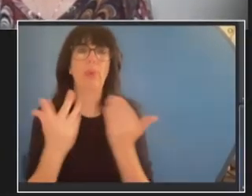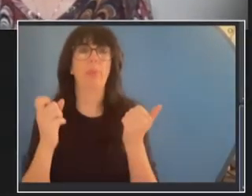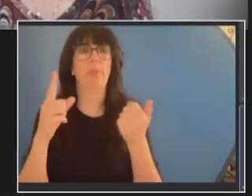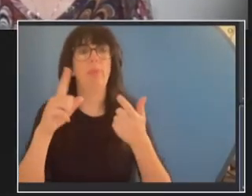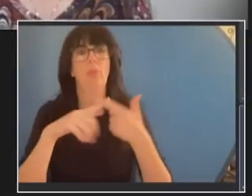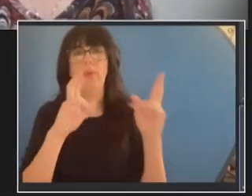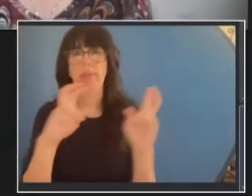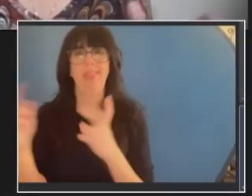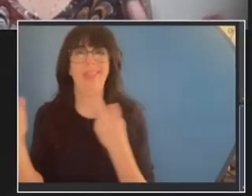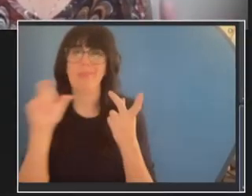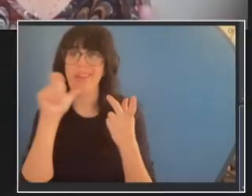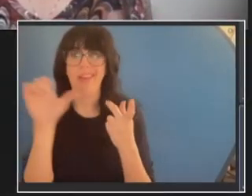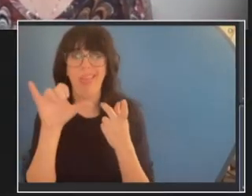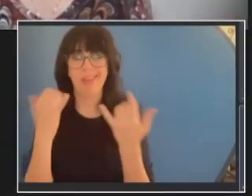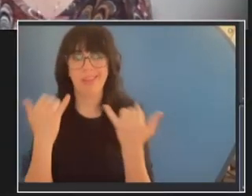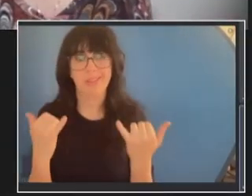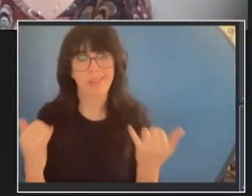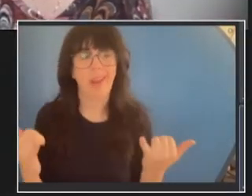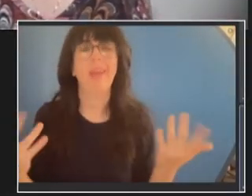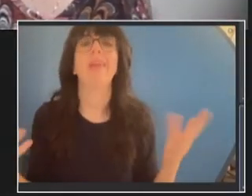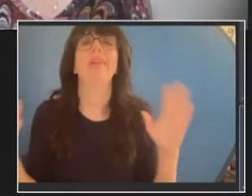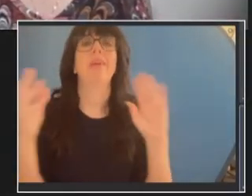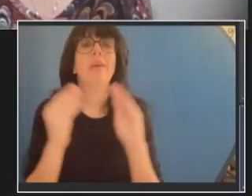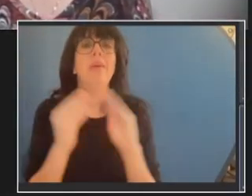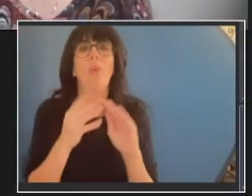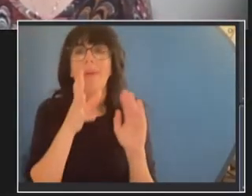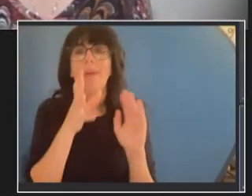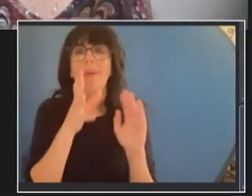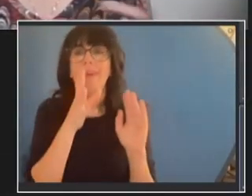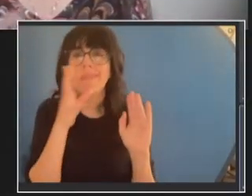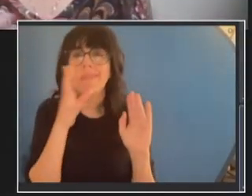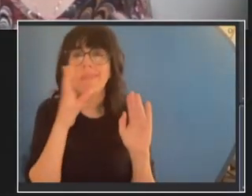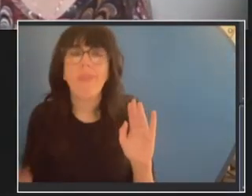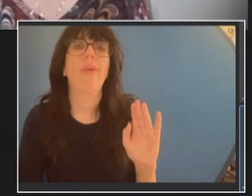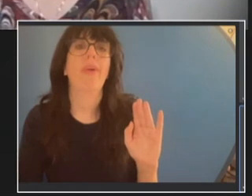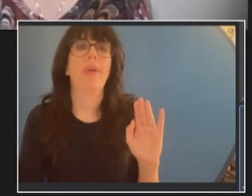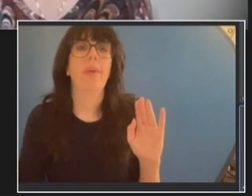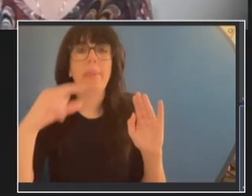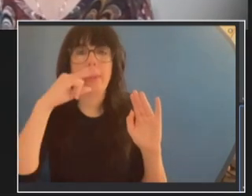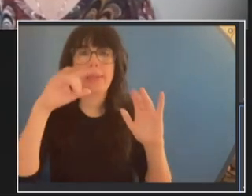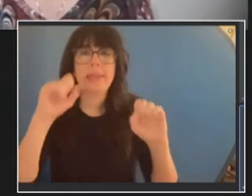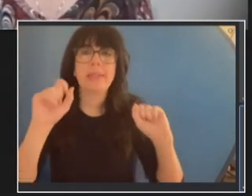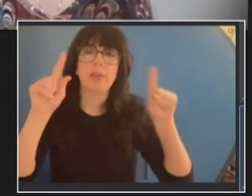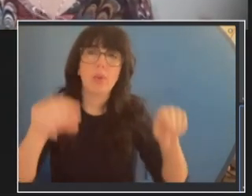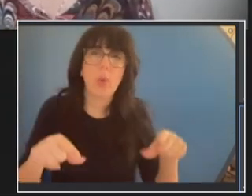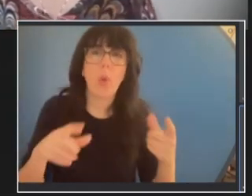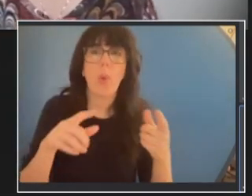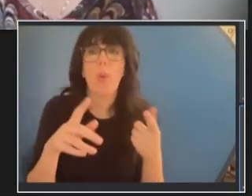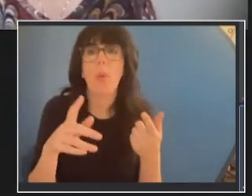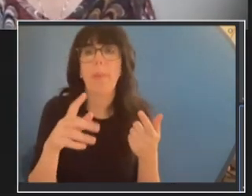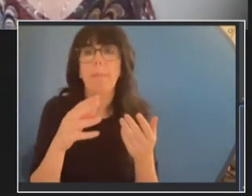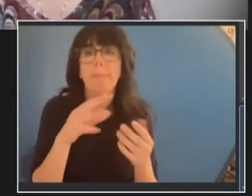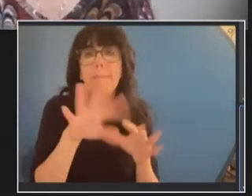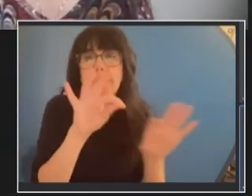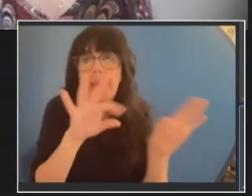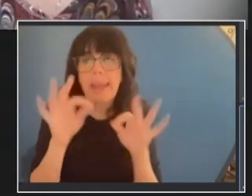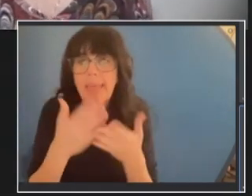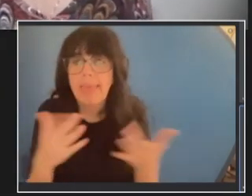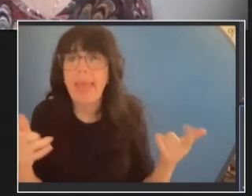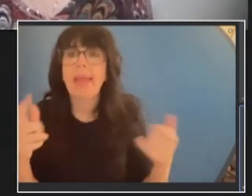of today. It's now a farm where kids can go and see and pick stuff and pick